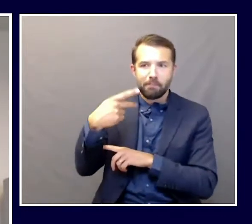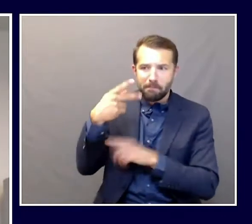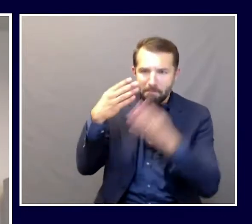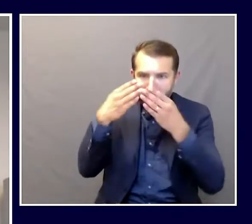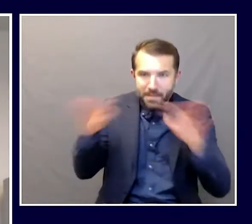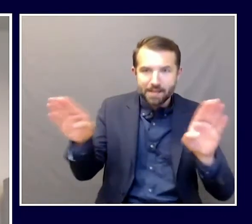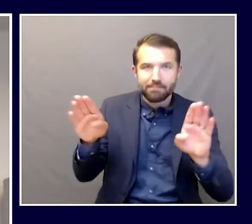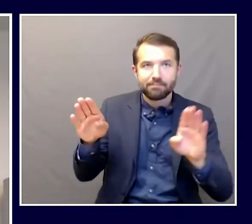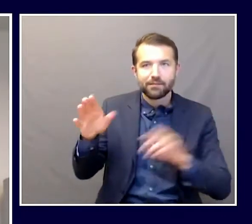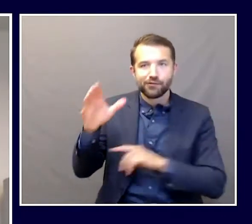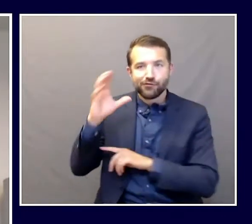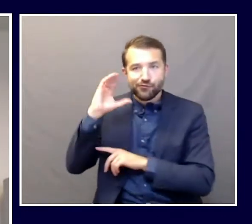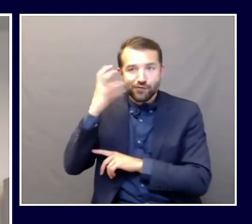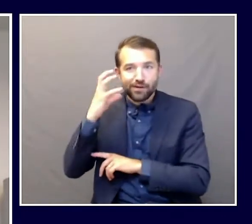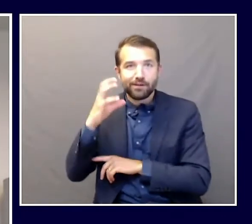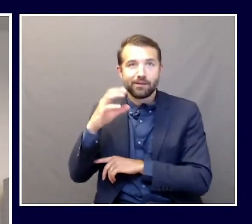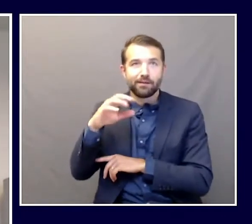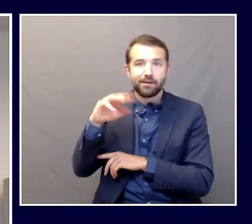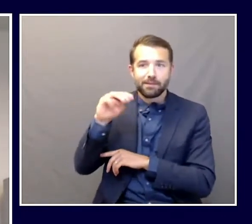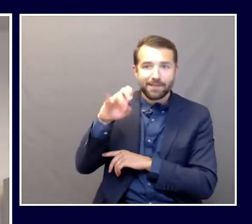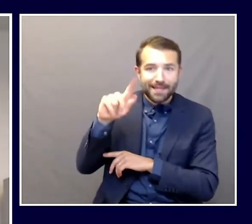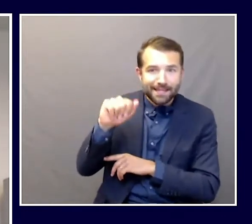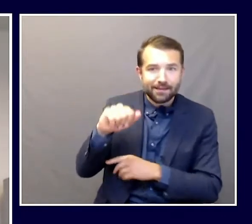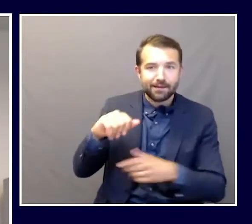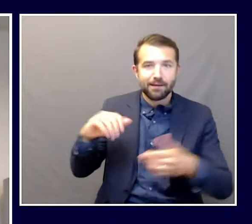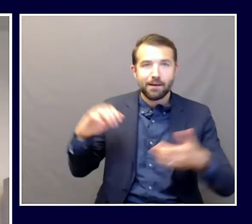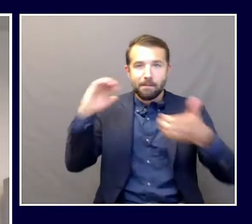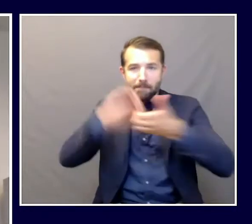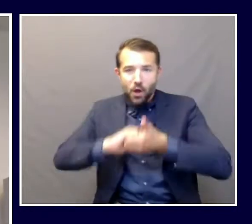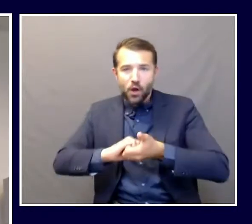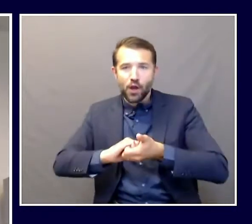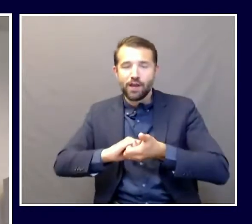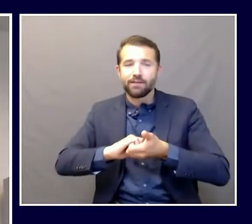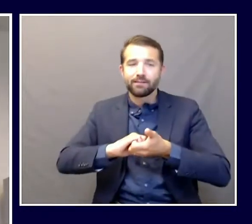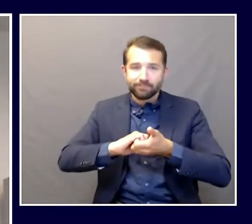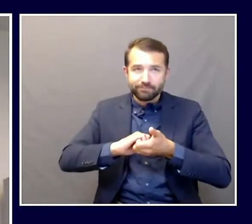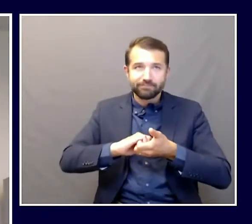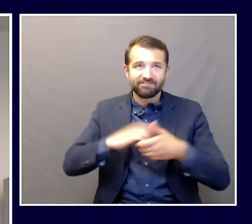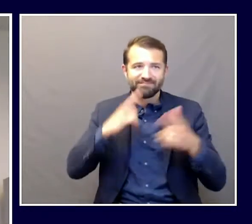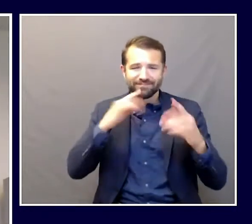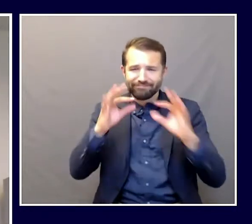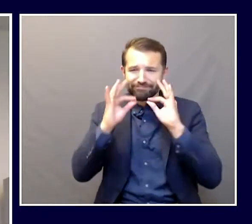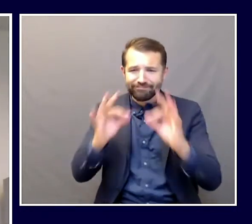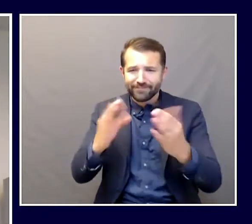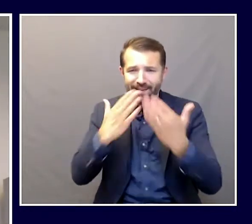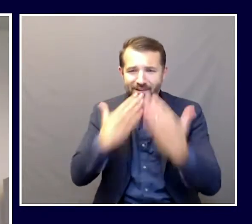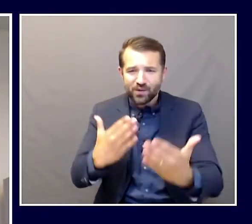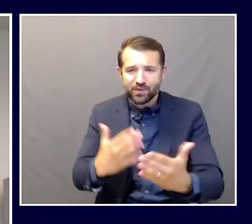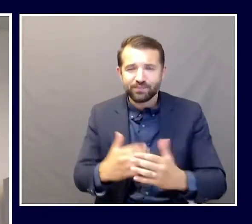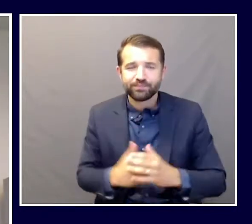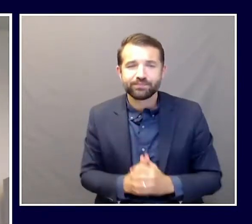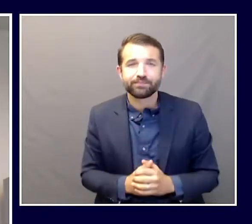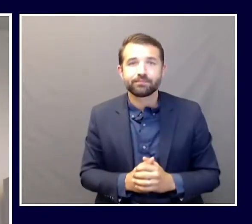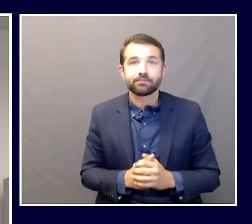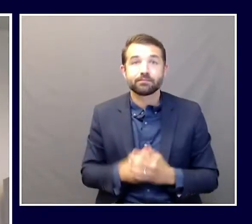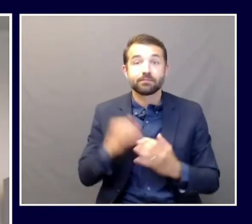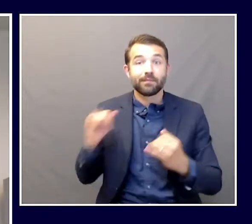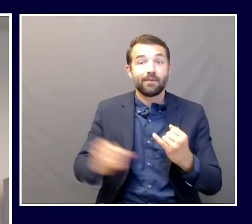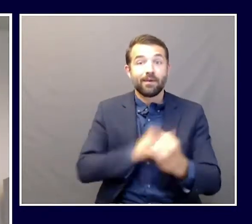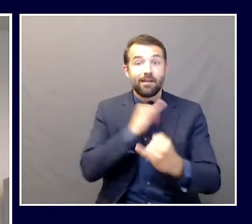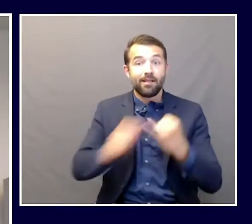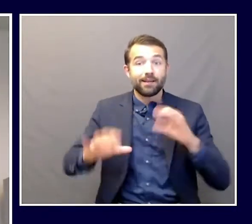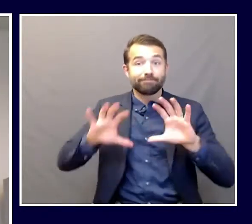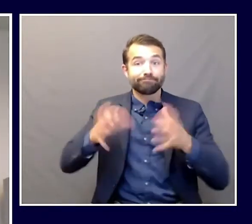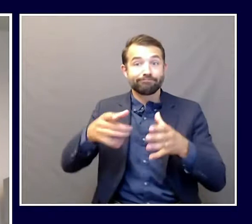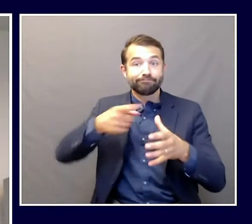partnership is and should be about. So I offer you my thanks. And then finally, the last group that I'd like to thank is